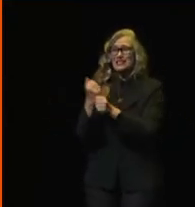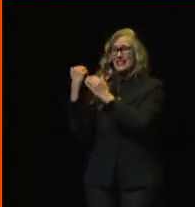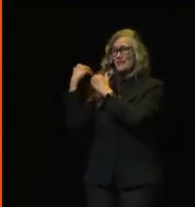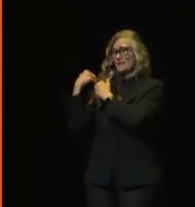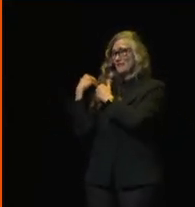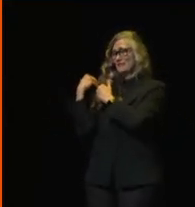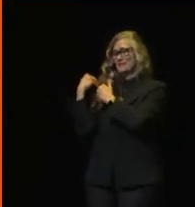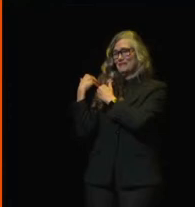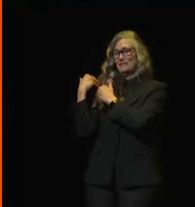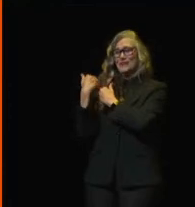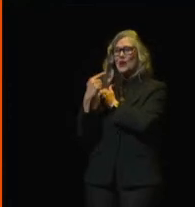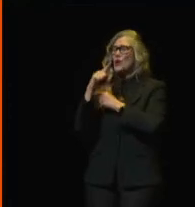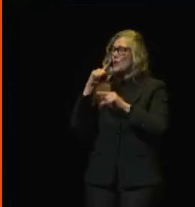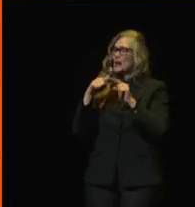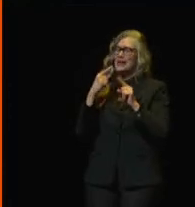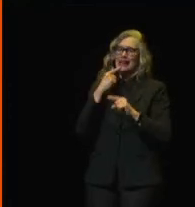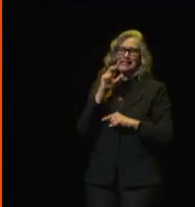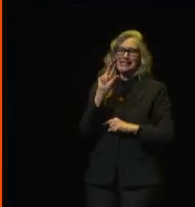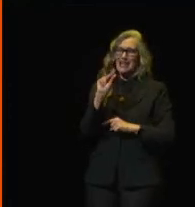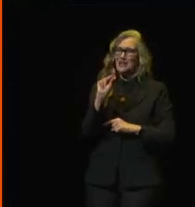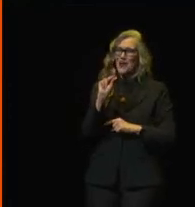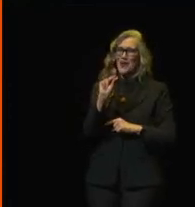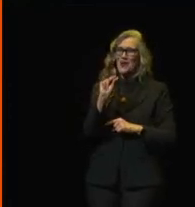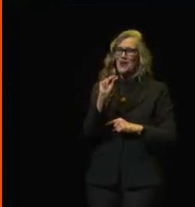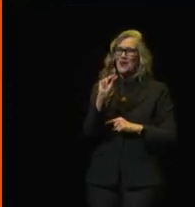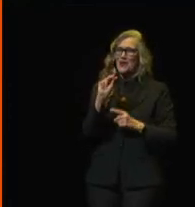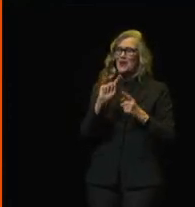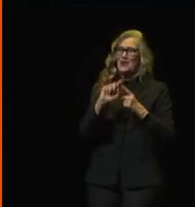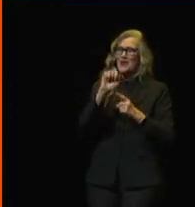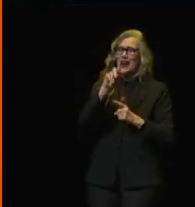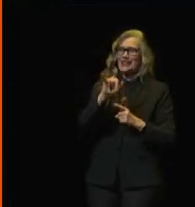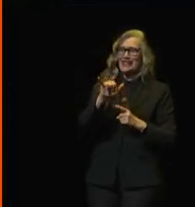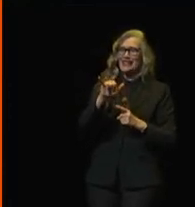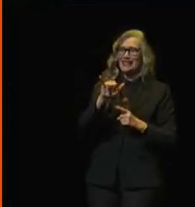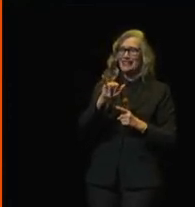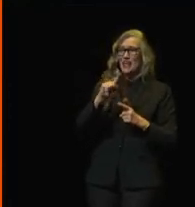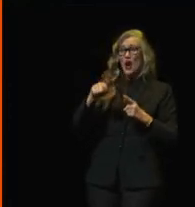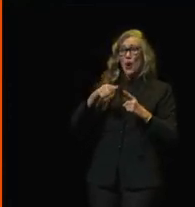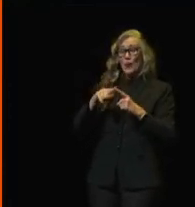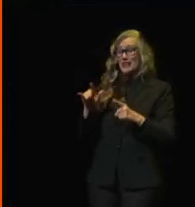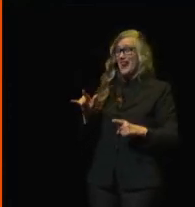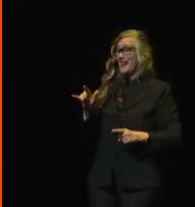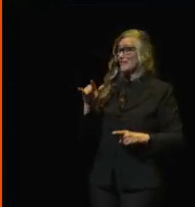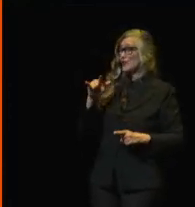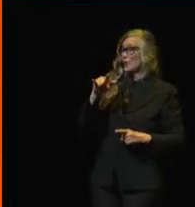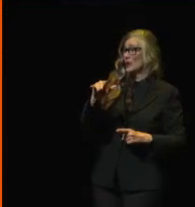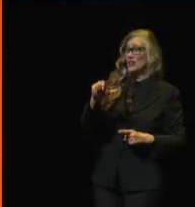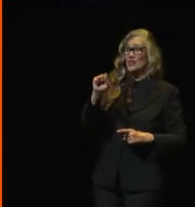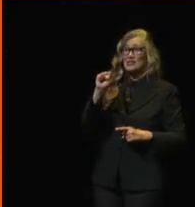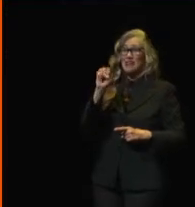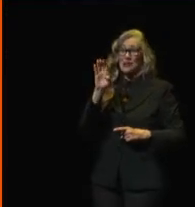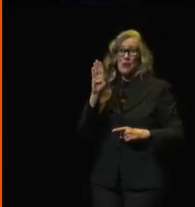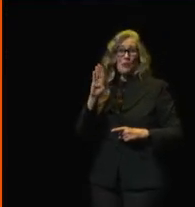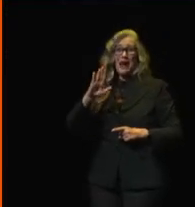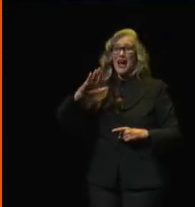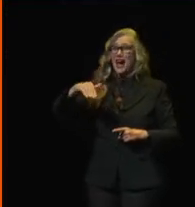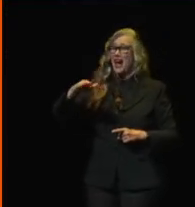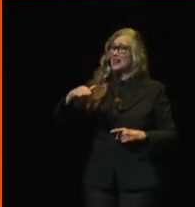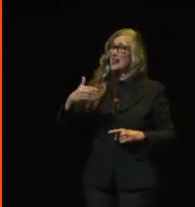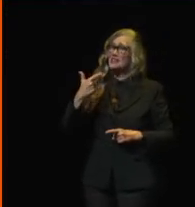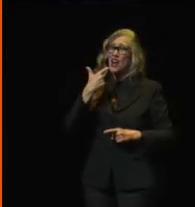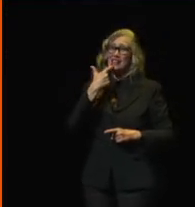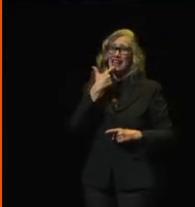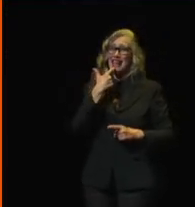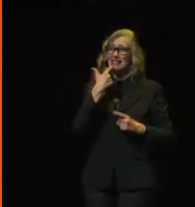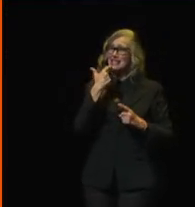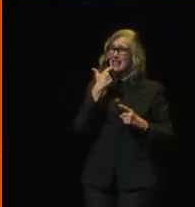I flew out here to Santa Barbara just before Ady died, I had not yet raised my voice to call for a ceasefire in Gaza, but I knew what Ady would